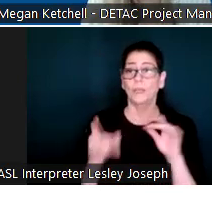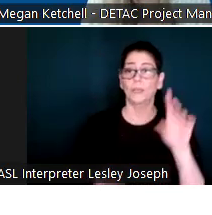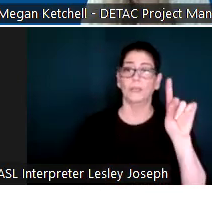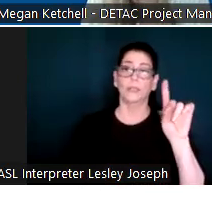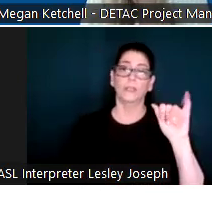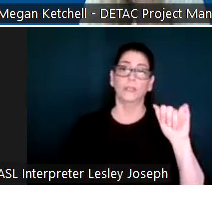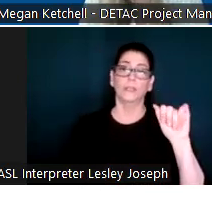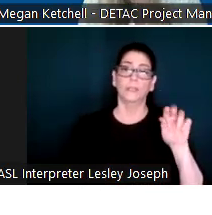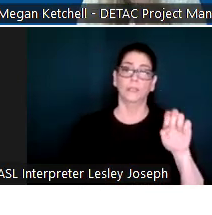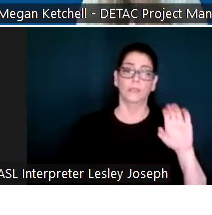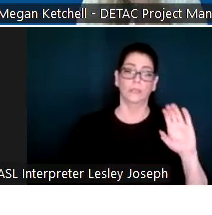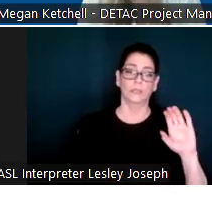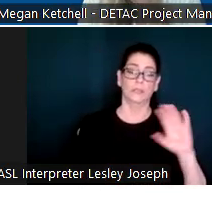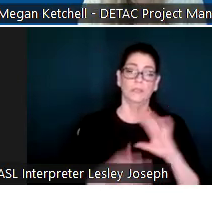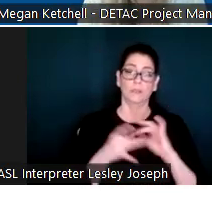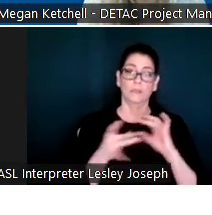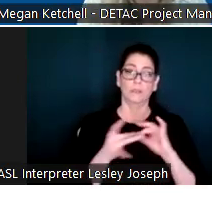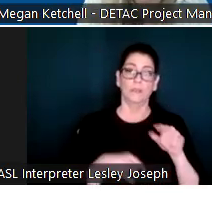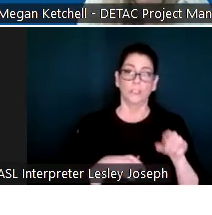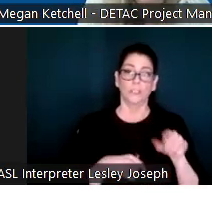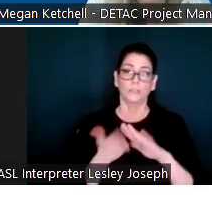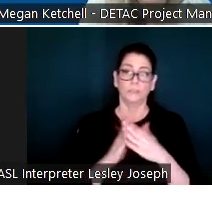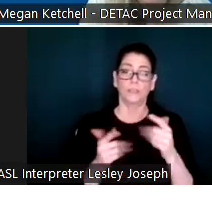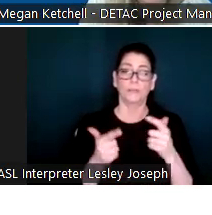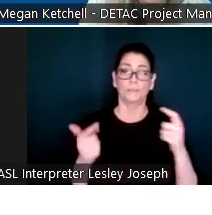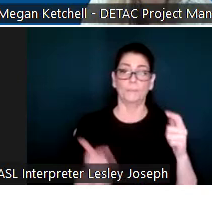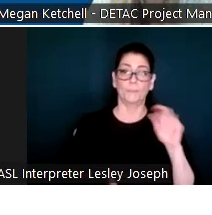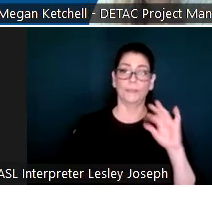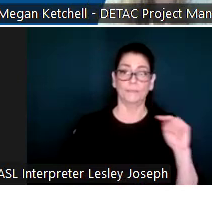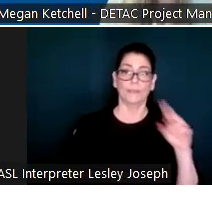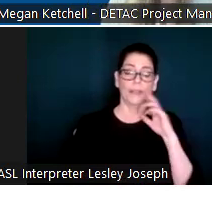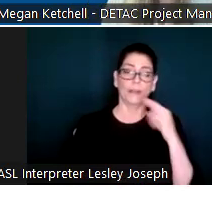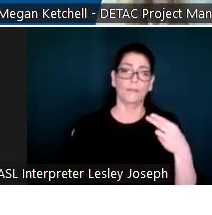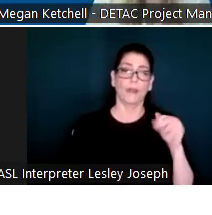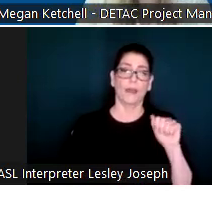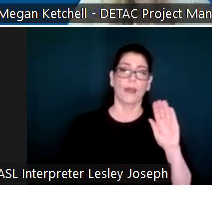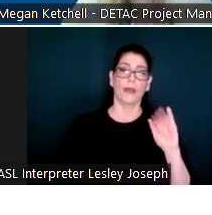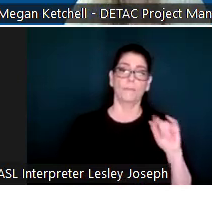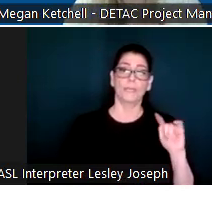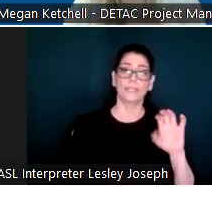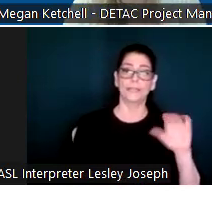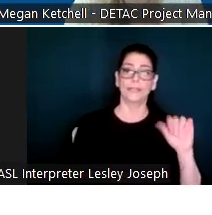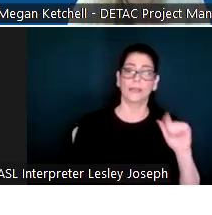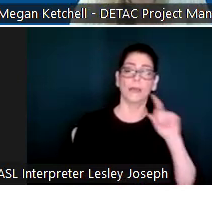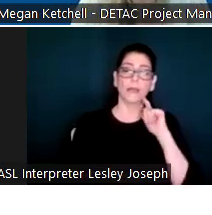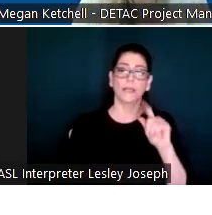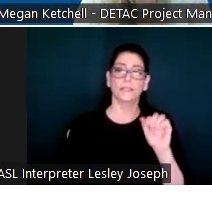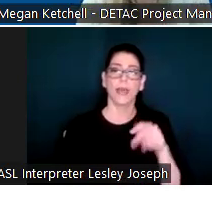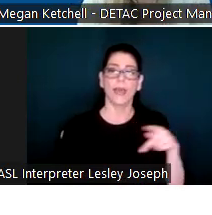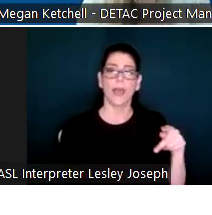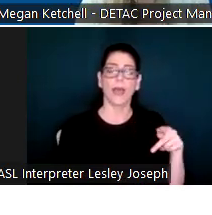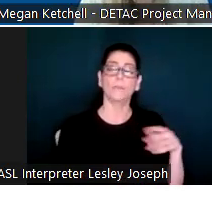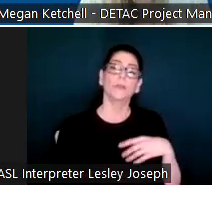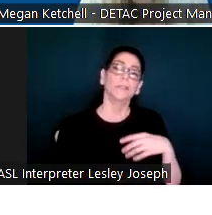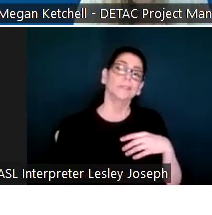Diane chatted in saying she's become a big fan of Habitica. It's an app that gamifies habits and daily tasks and